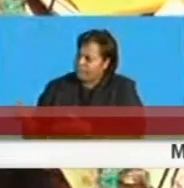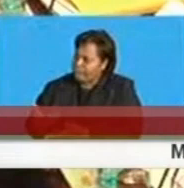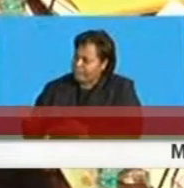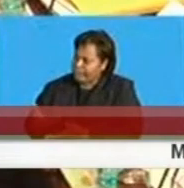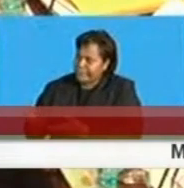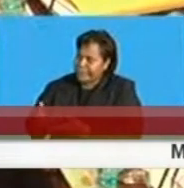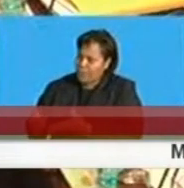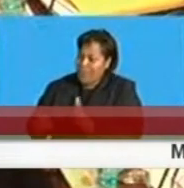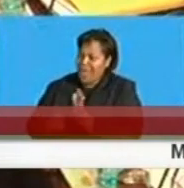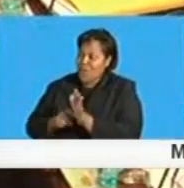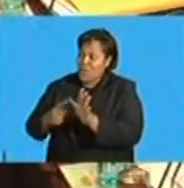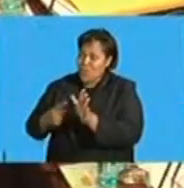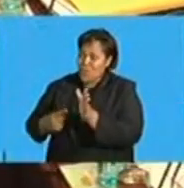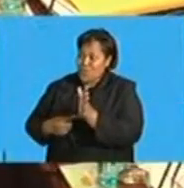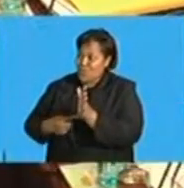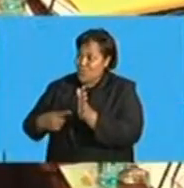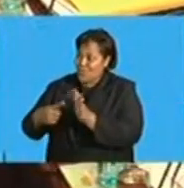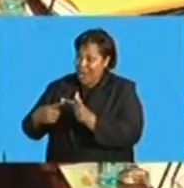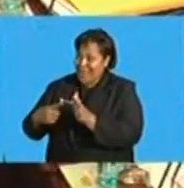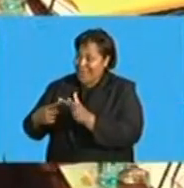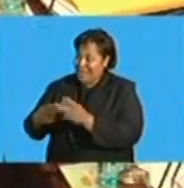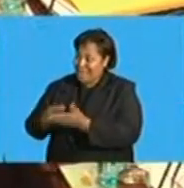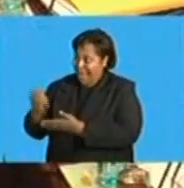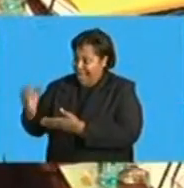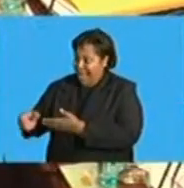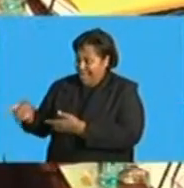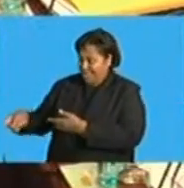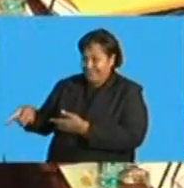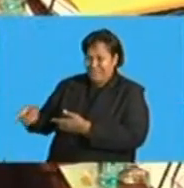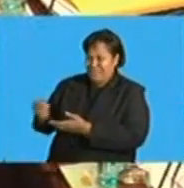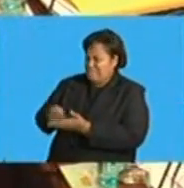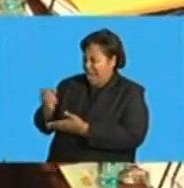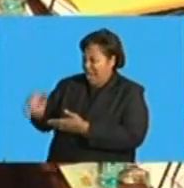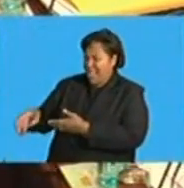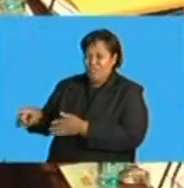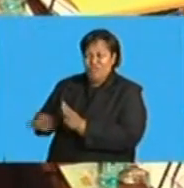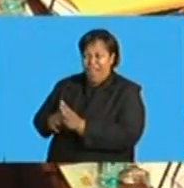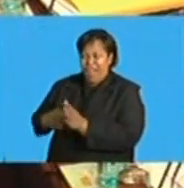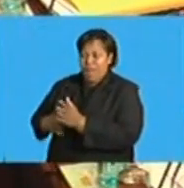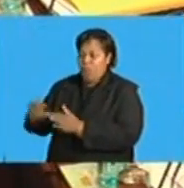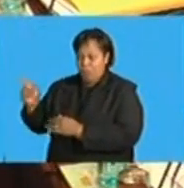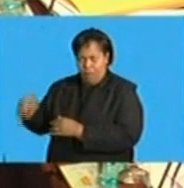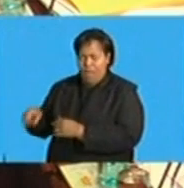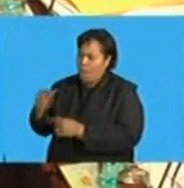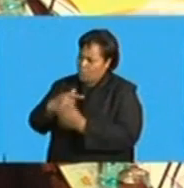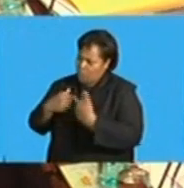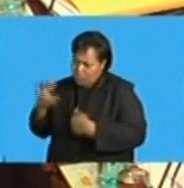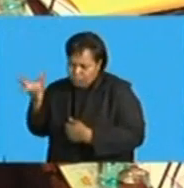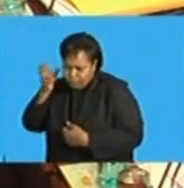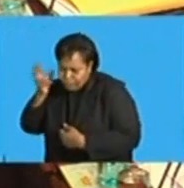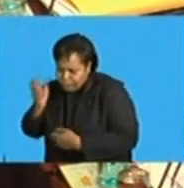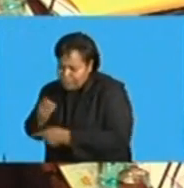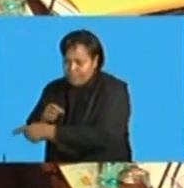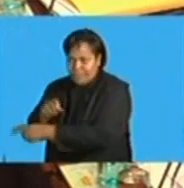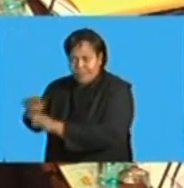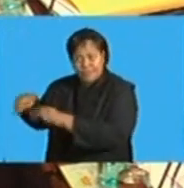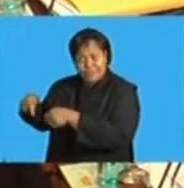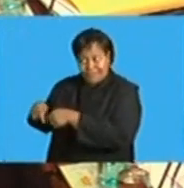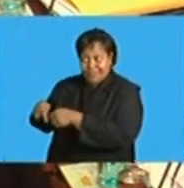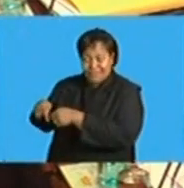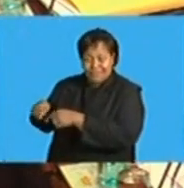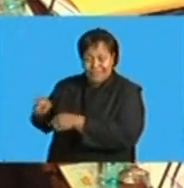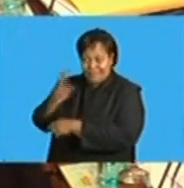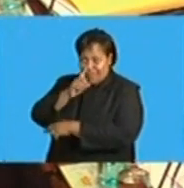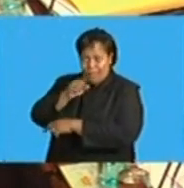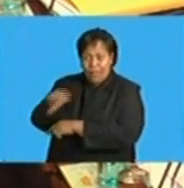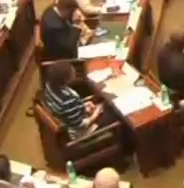ratepayers. We want the team of administrators to address concerns raised by the ratepayers. So this process